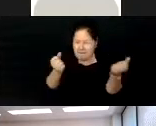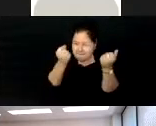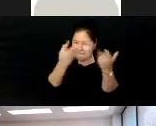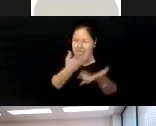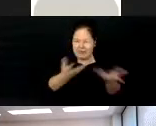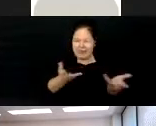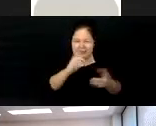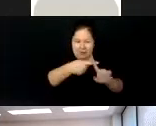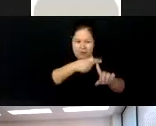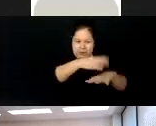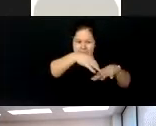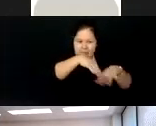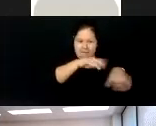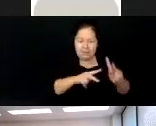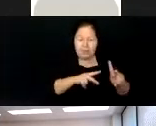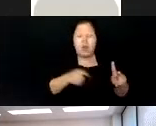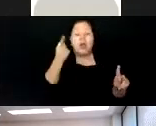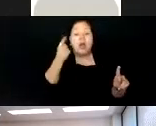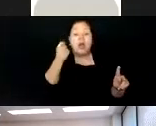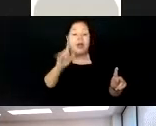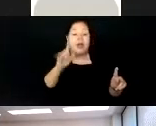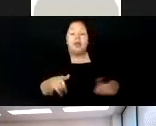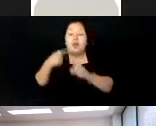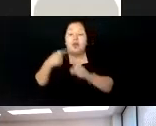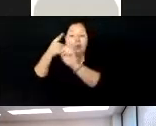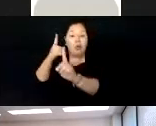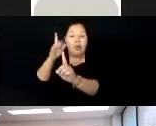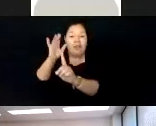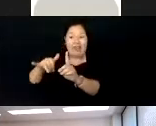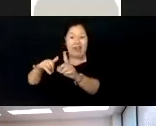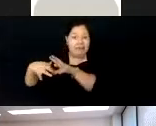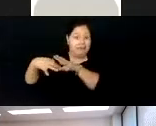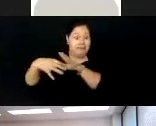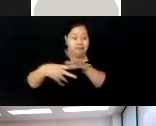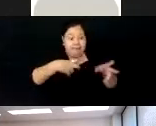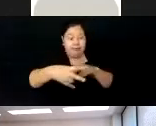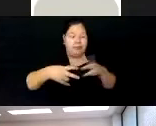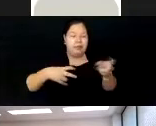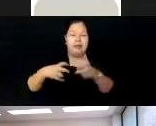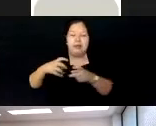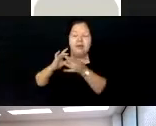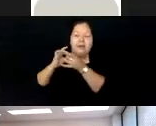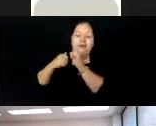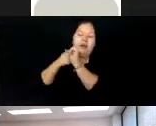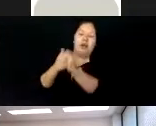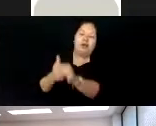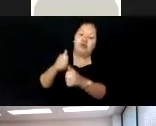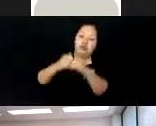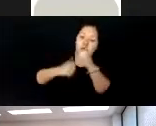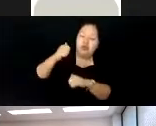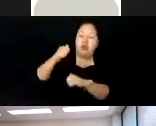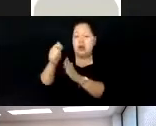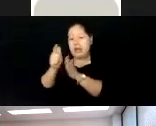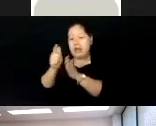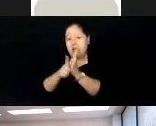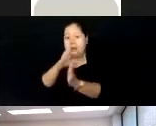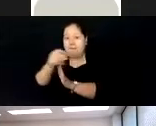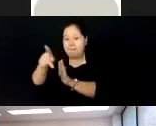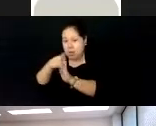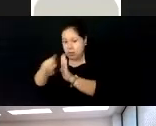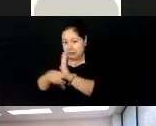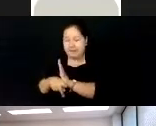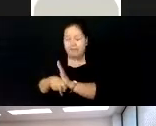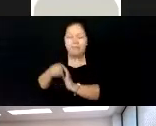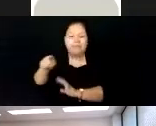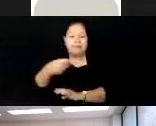two pernicious propositions that gained structural, legal, and policy form. First, that Indigenous